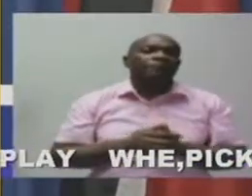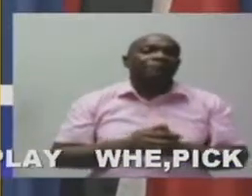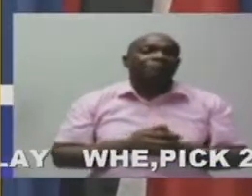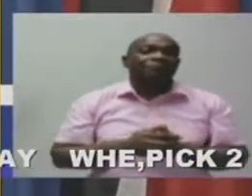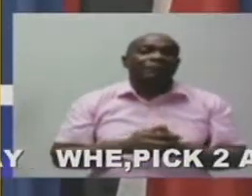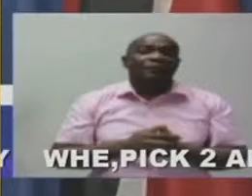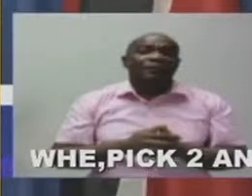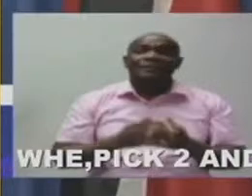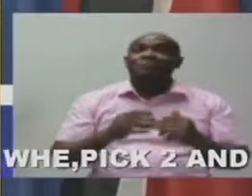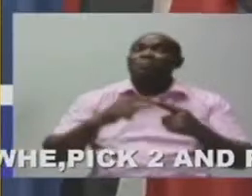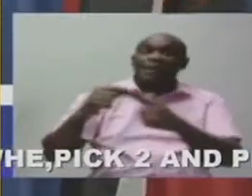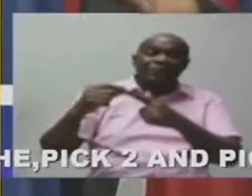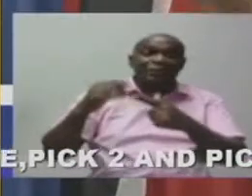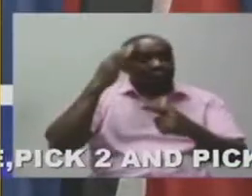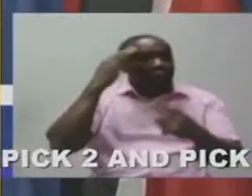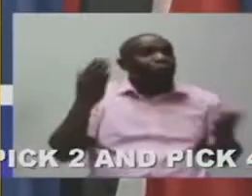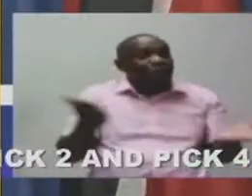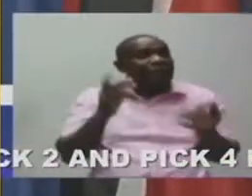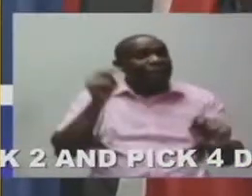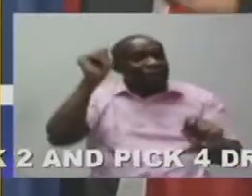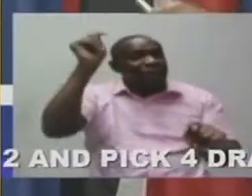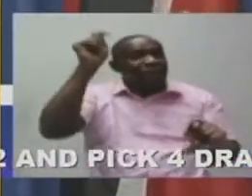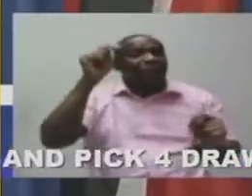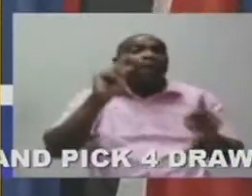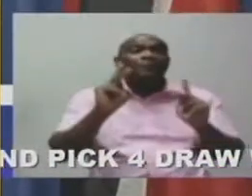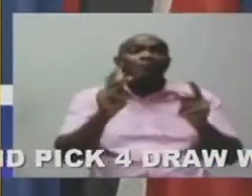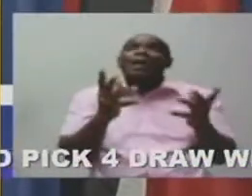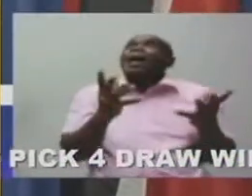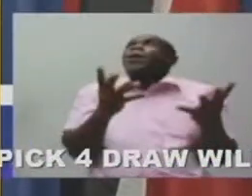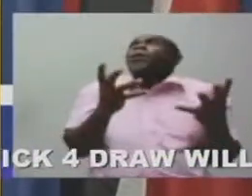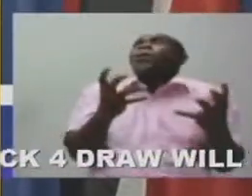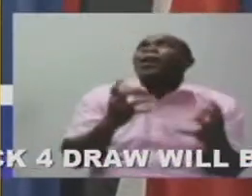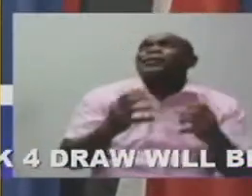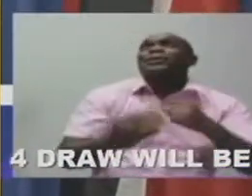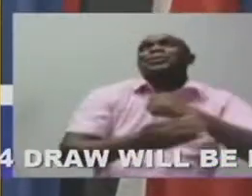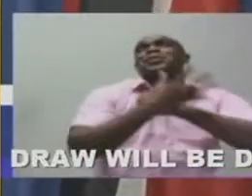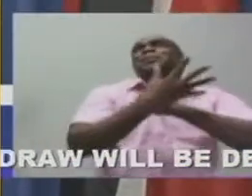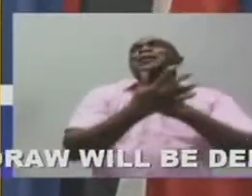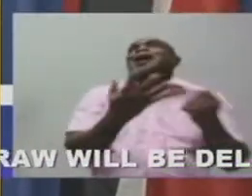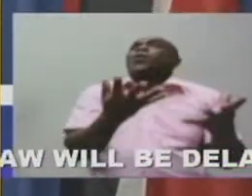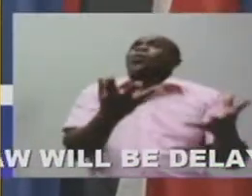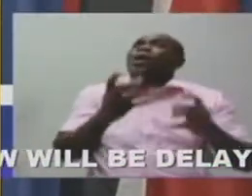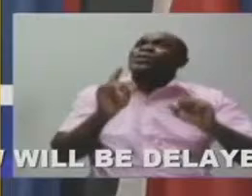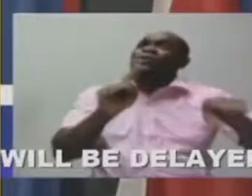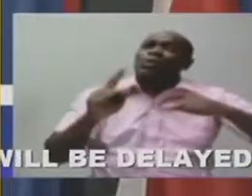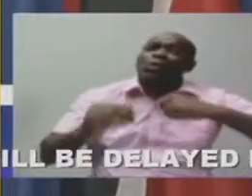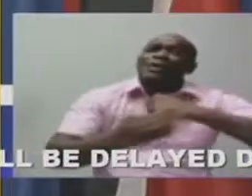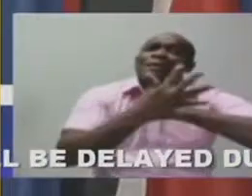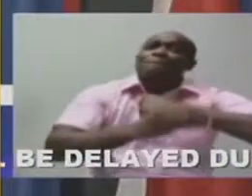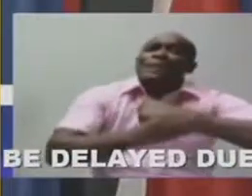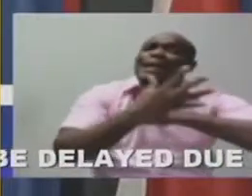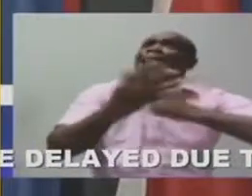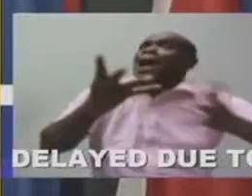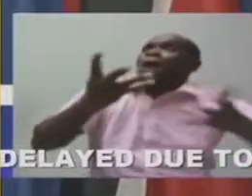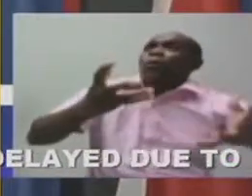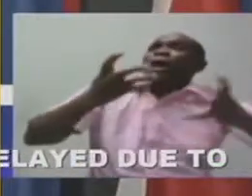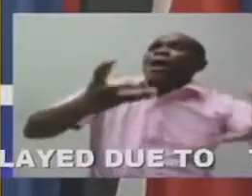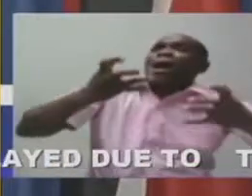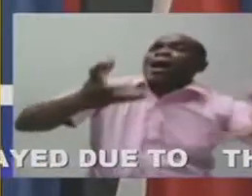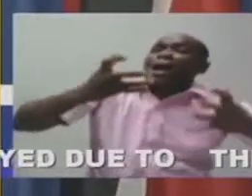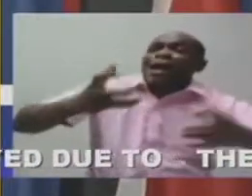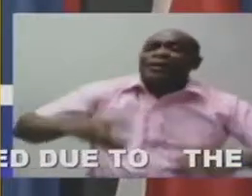going to happen at Maracas? What's going to happen in Tobago? It's affecting people negatively. But what is